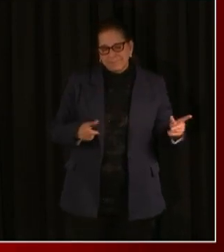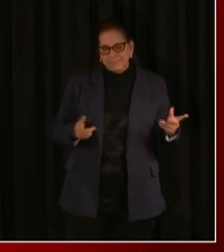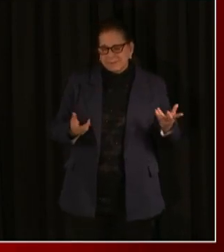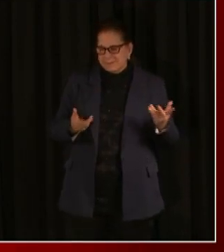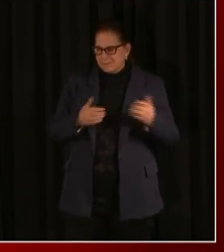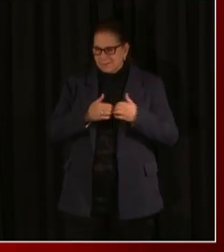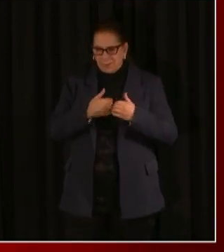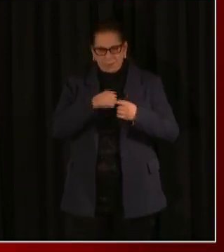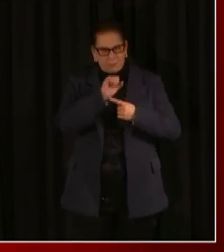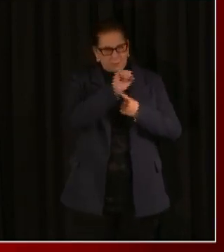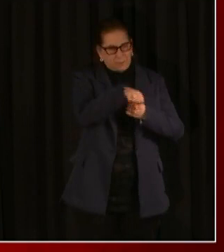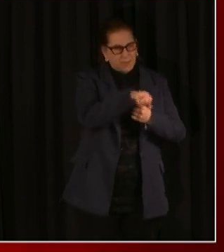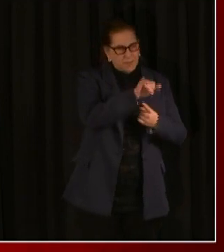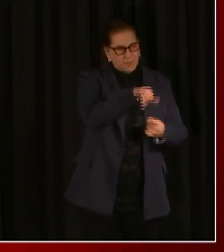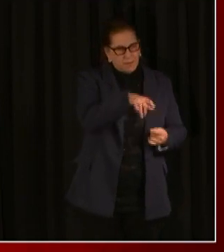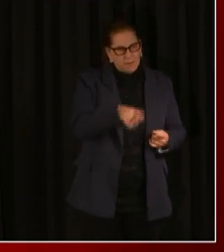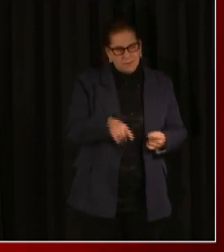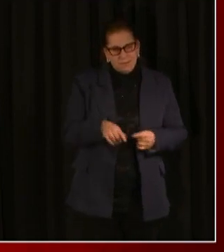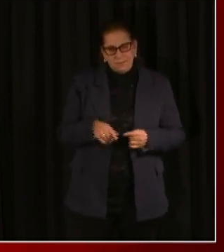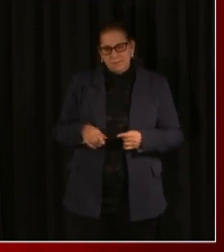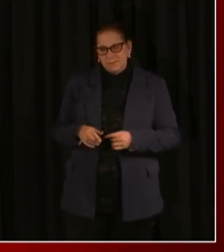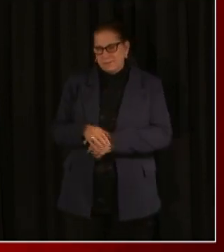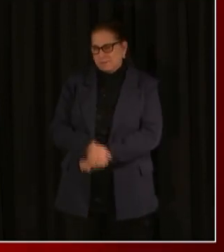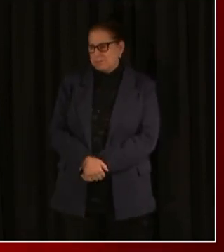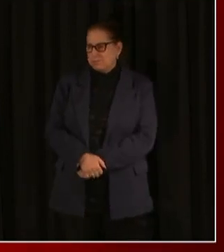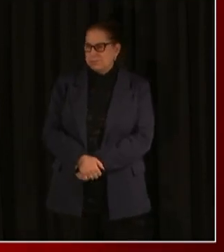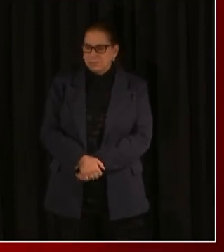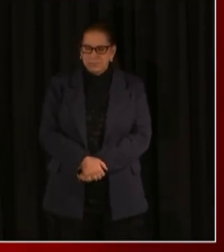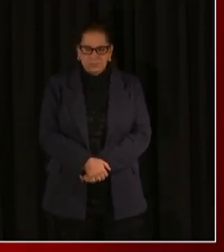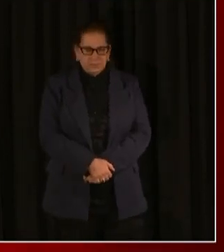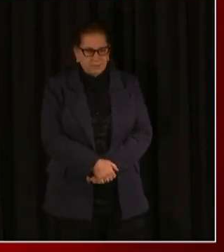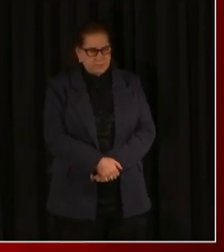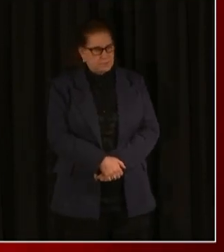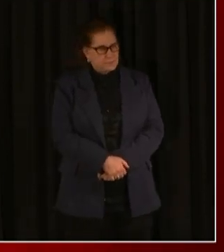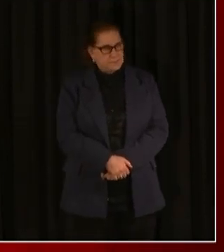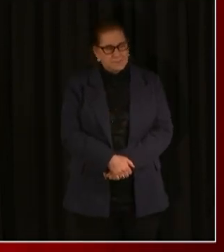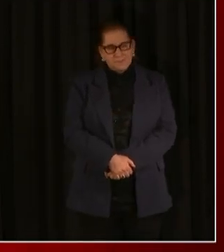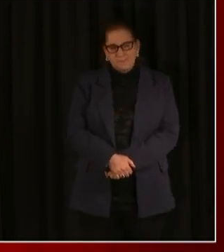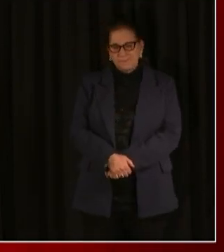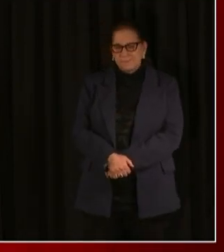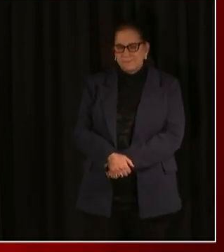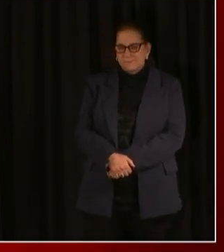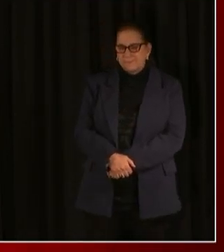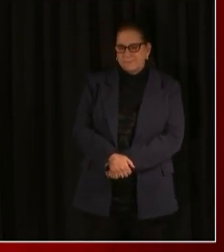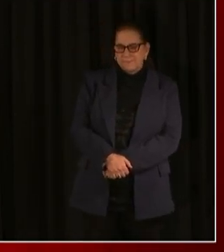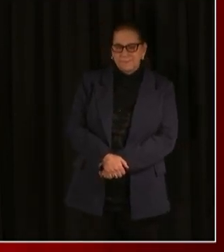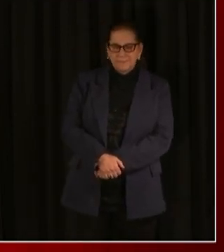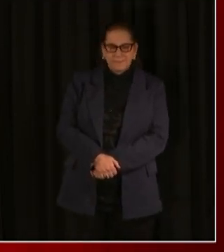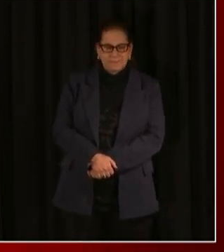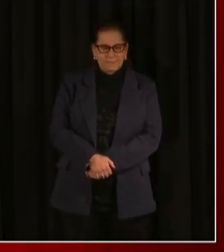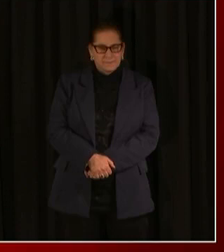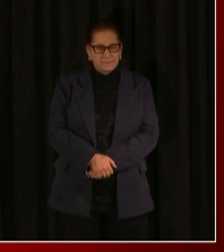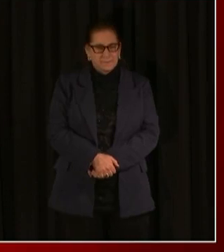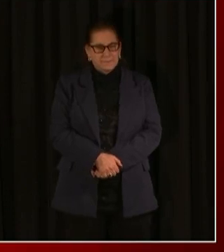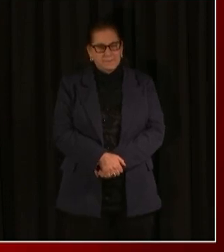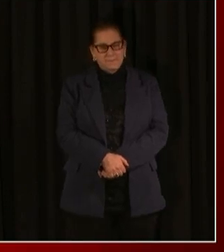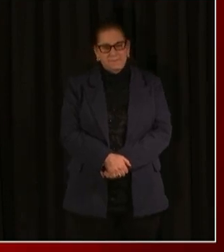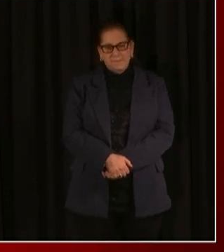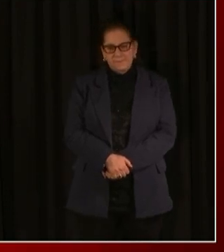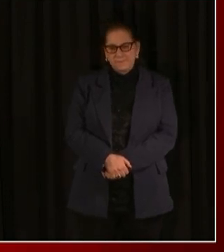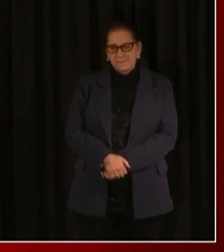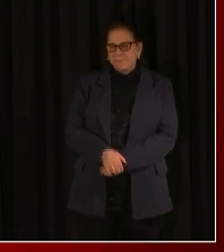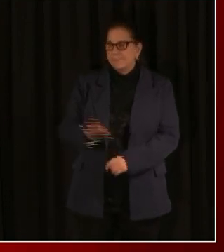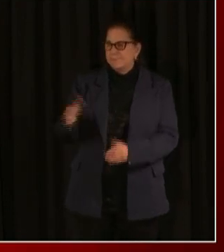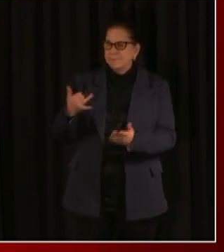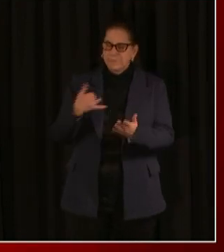Do you need to get the vaccine if you've already had COVID-19? Also, the answer is yes, as we